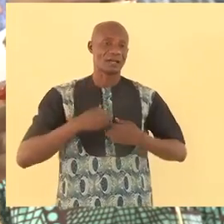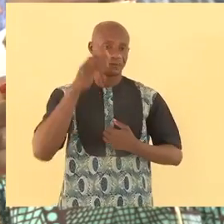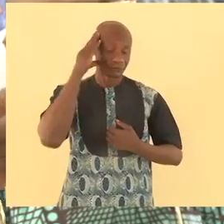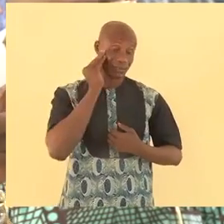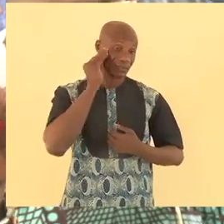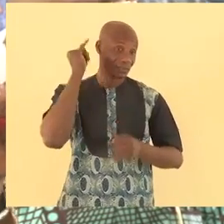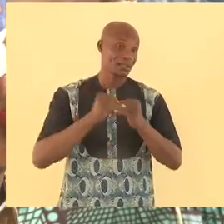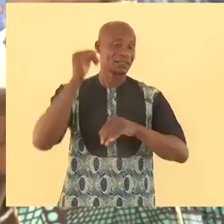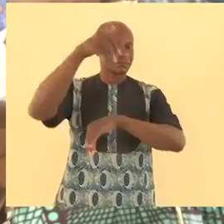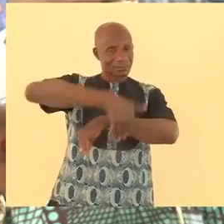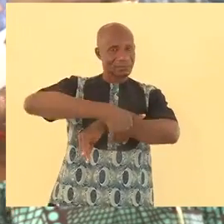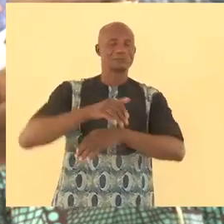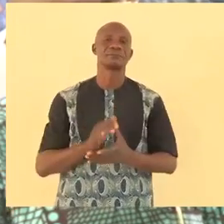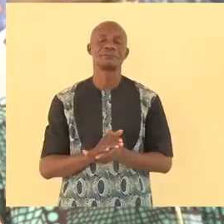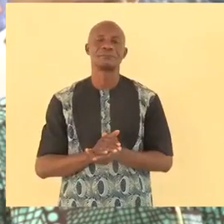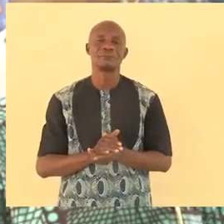horrible experience last night.